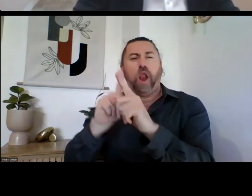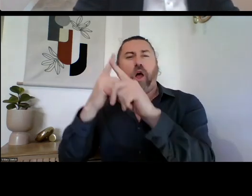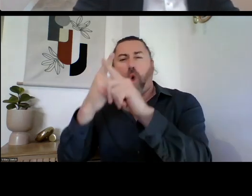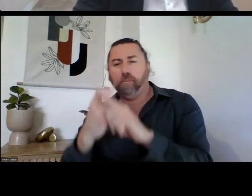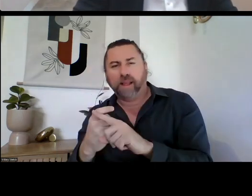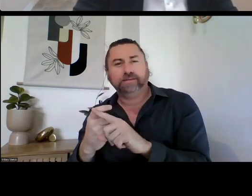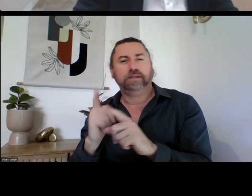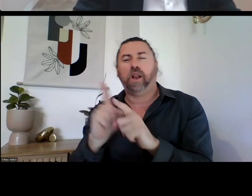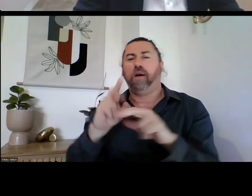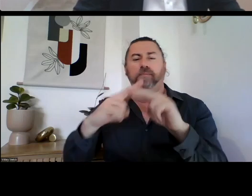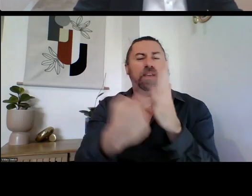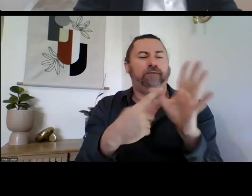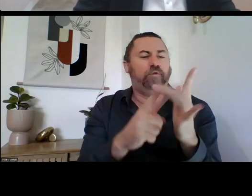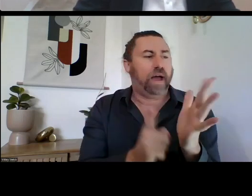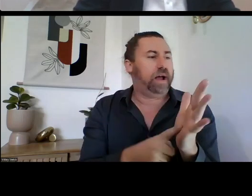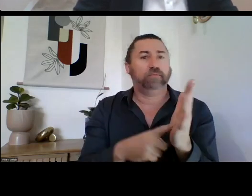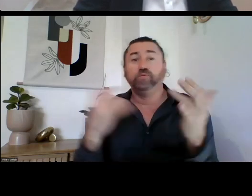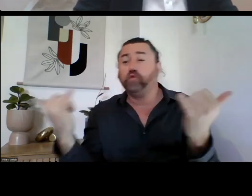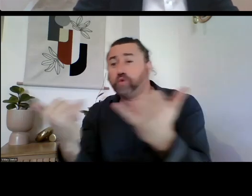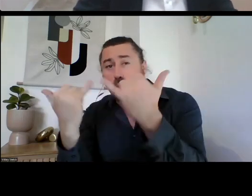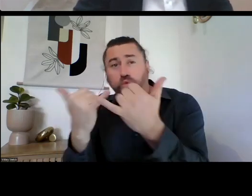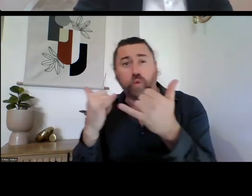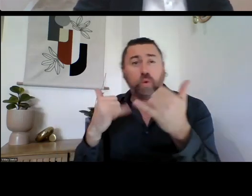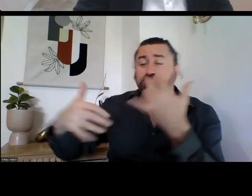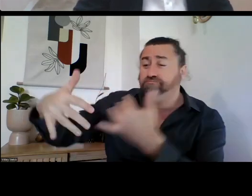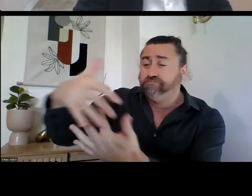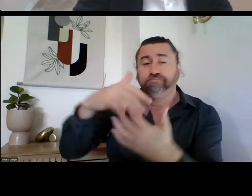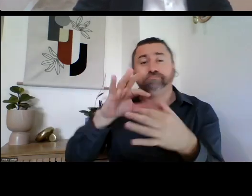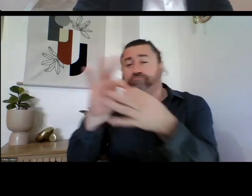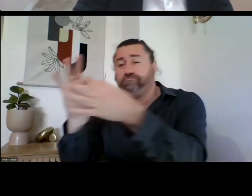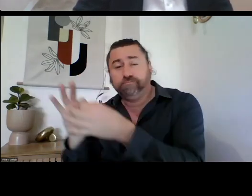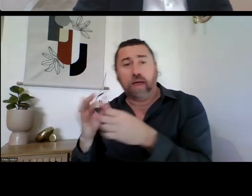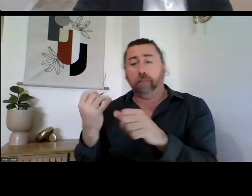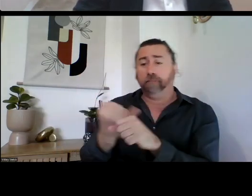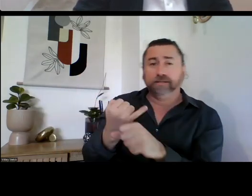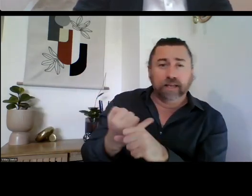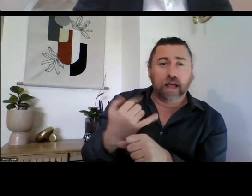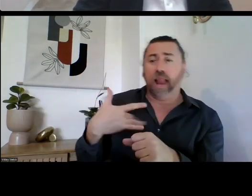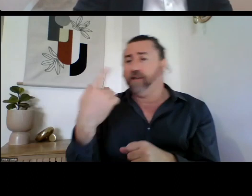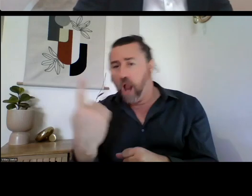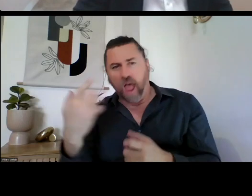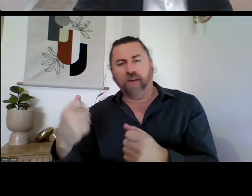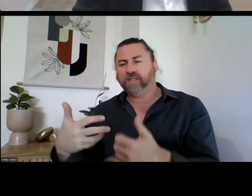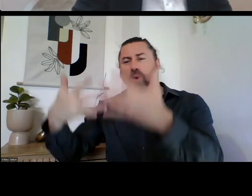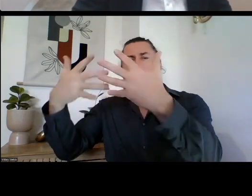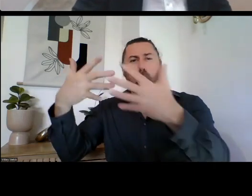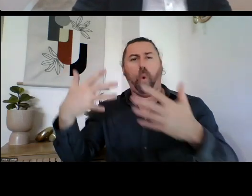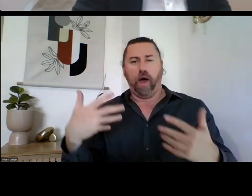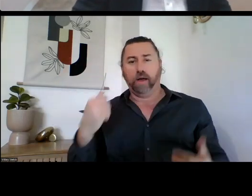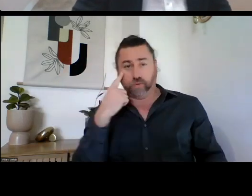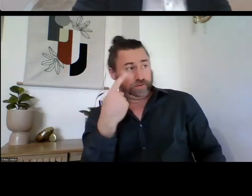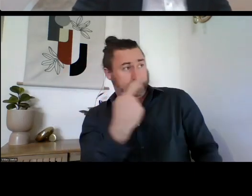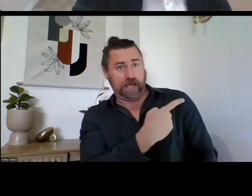like frailty, social, connection, medical, living alone scores, and so on. And so the table on the